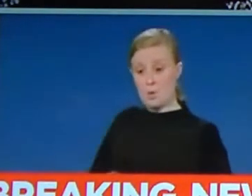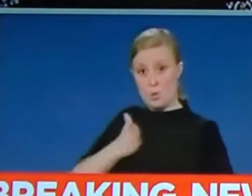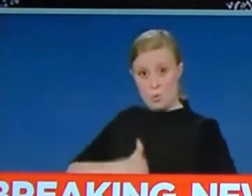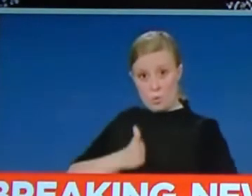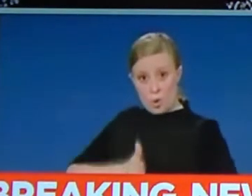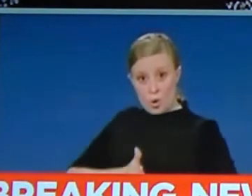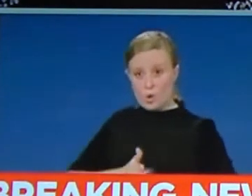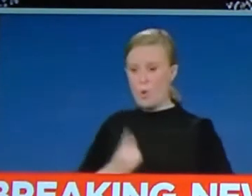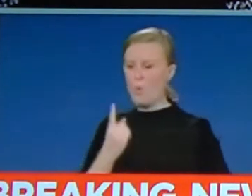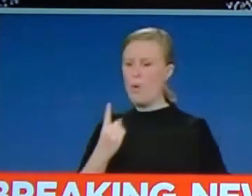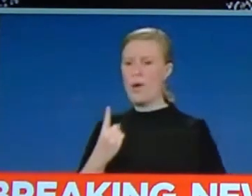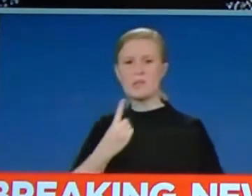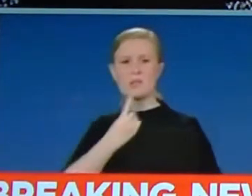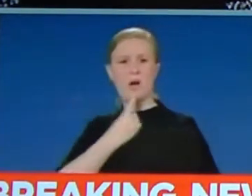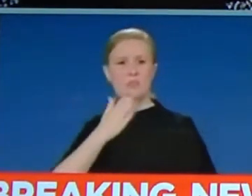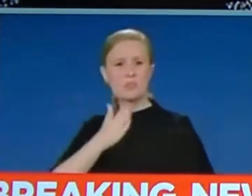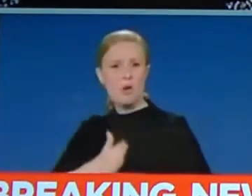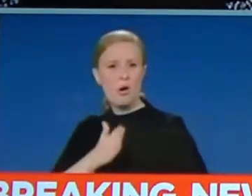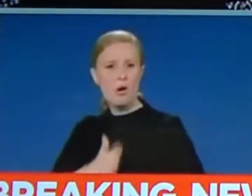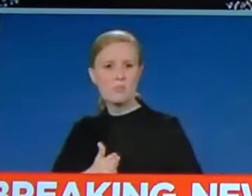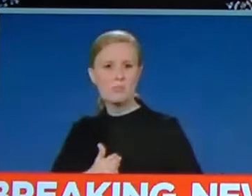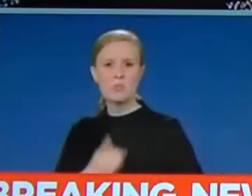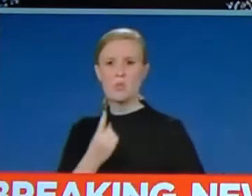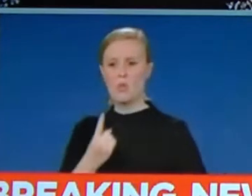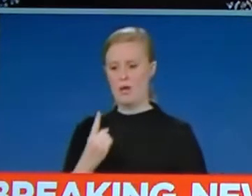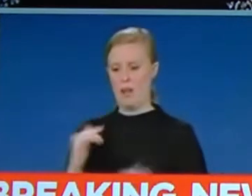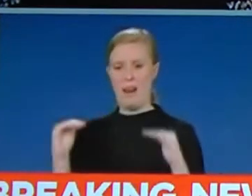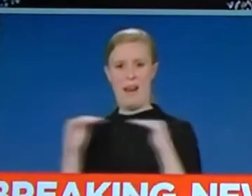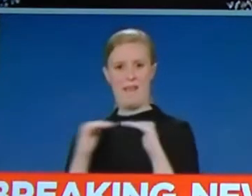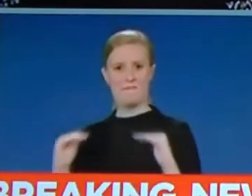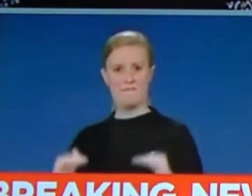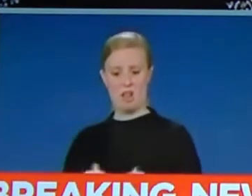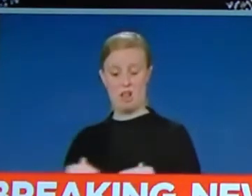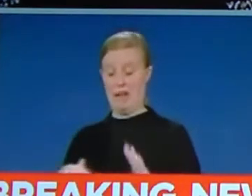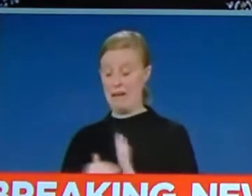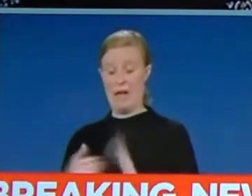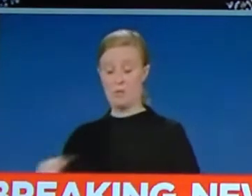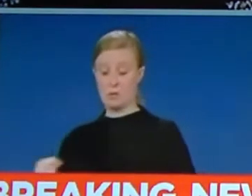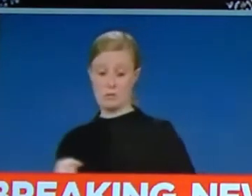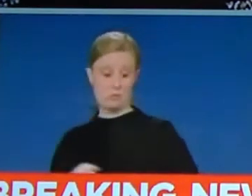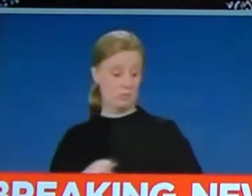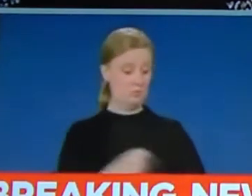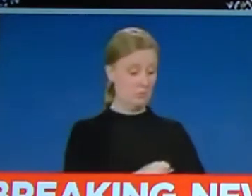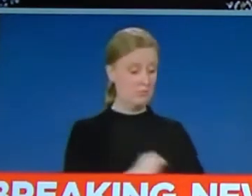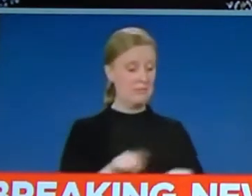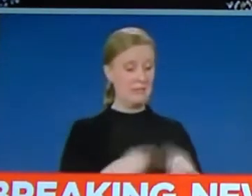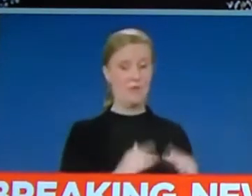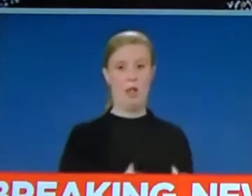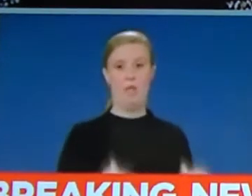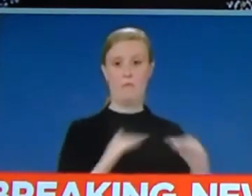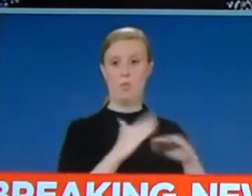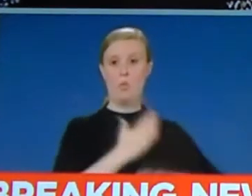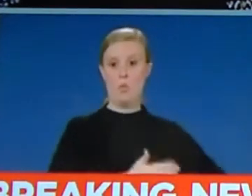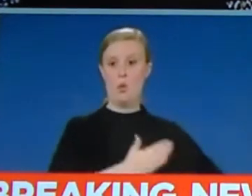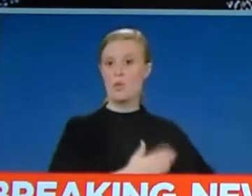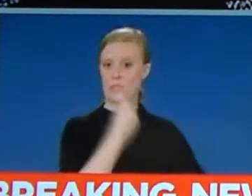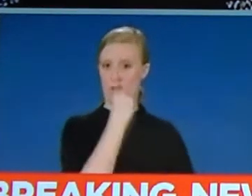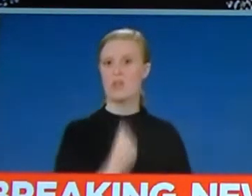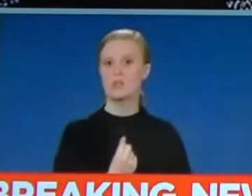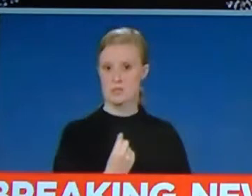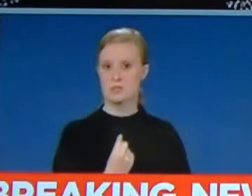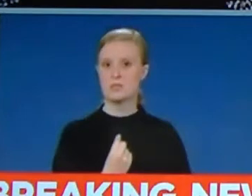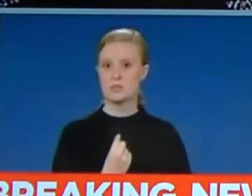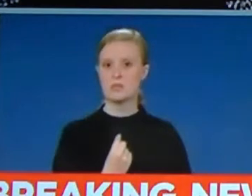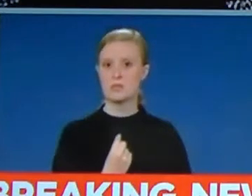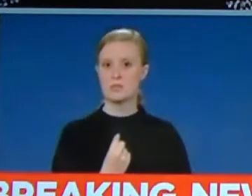of classification can go and move and perform another type of duty in another type of classification. They have